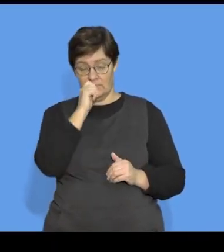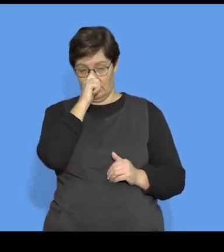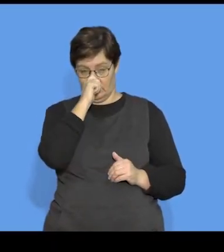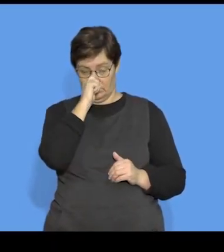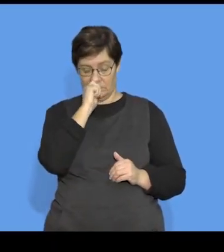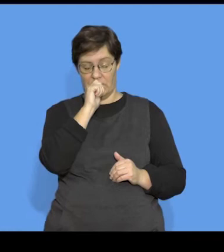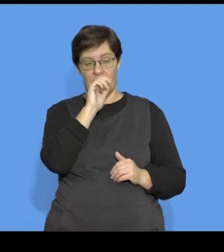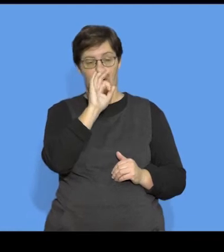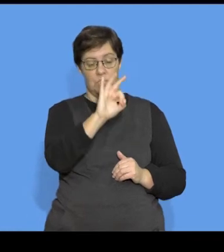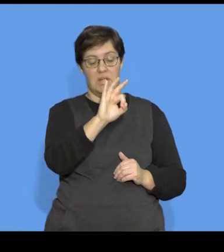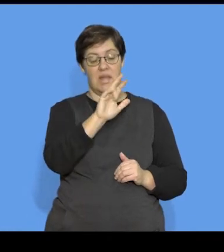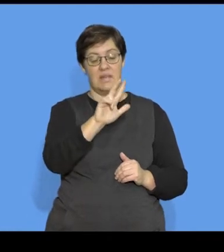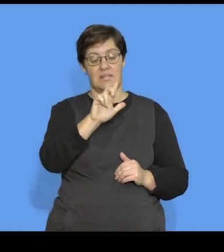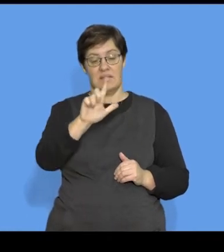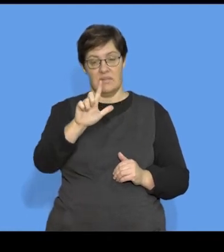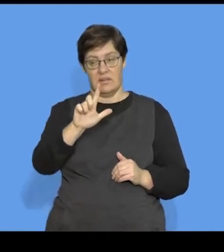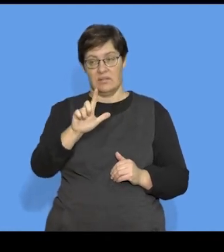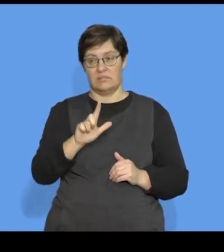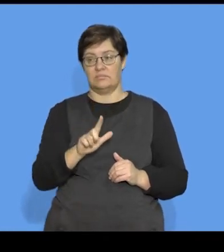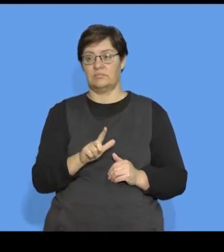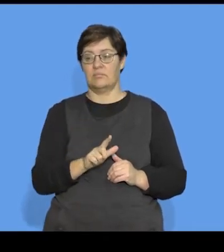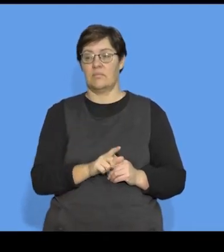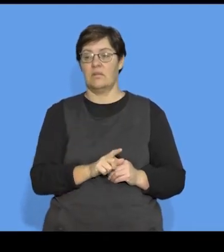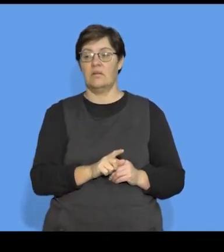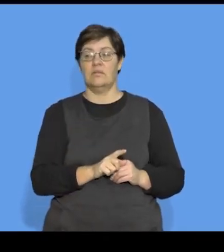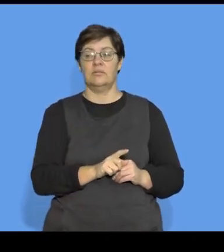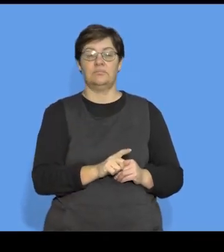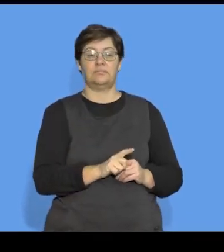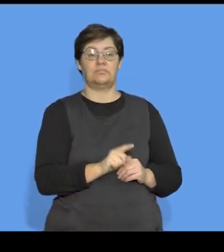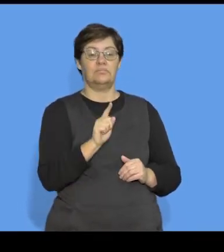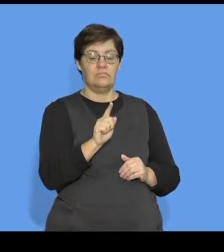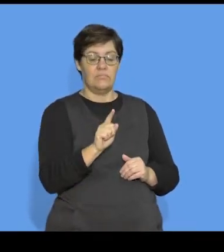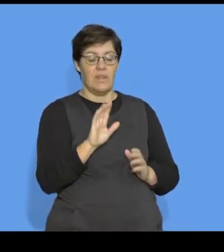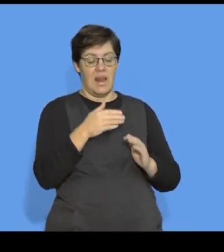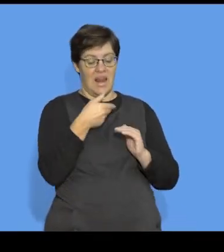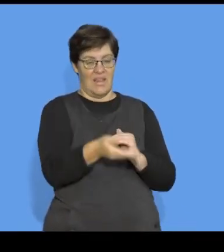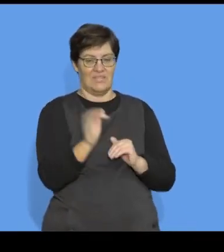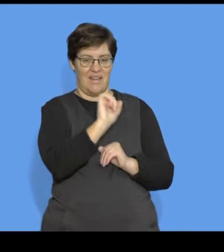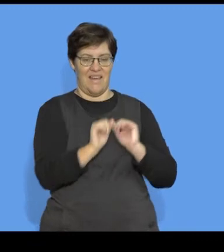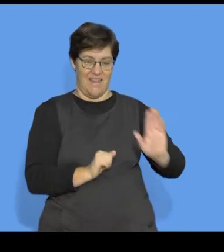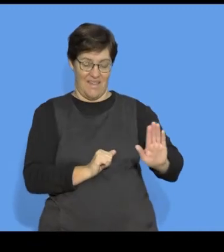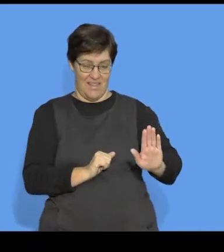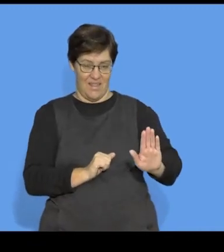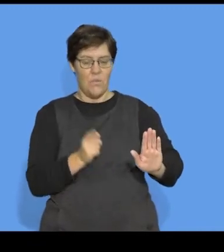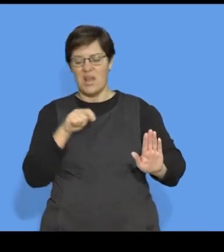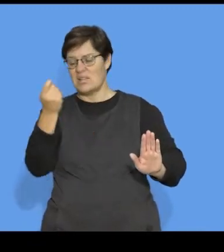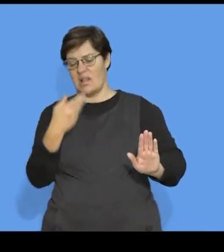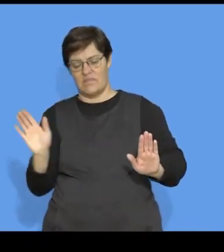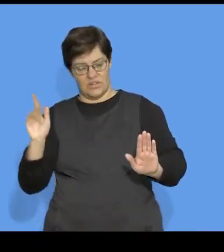see 387 is this will be your remaining vehicles or